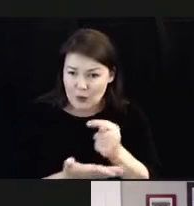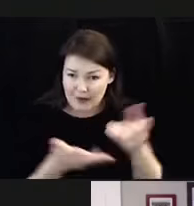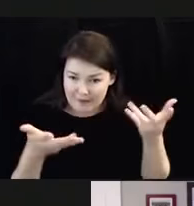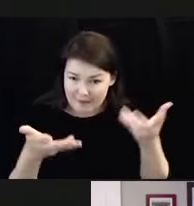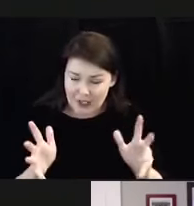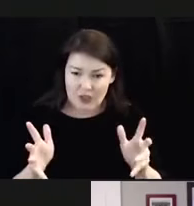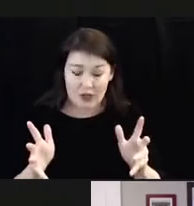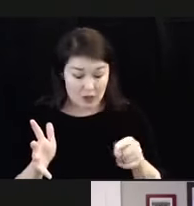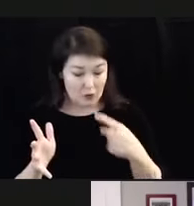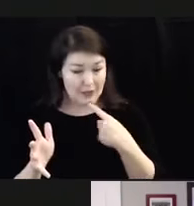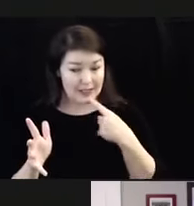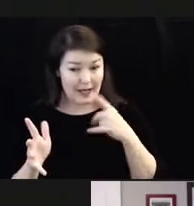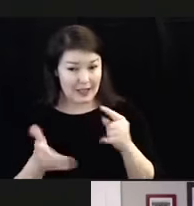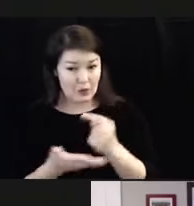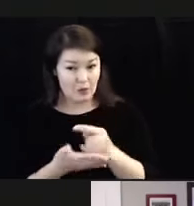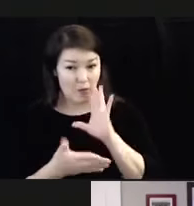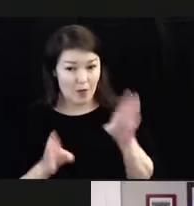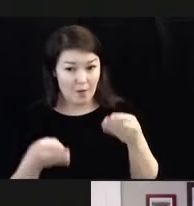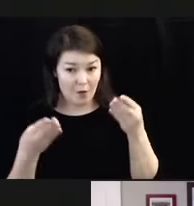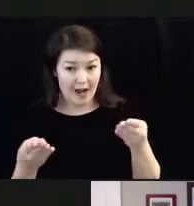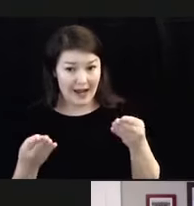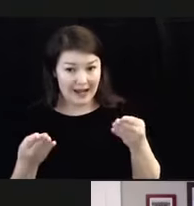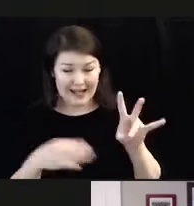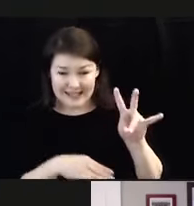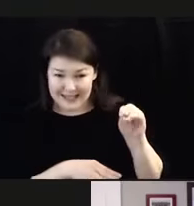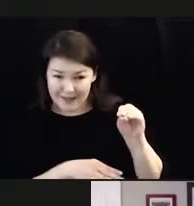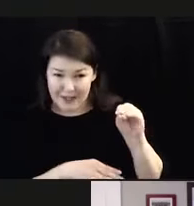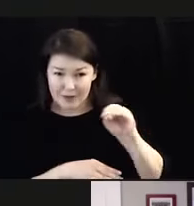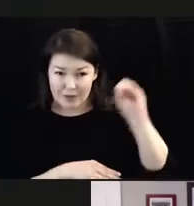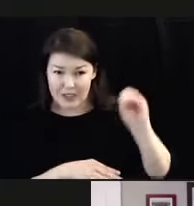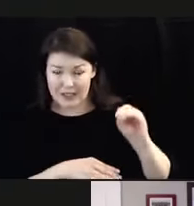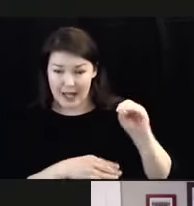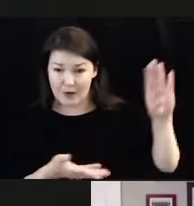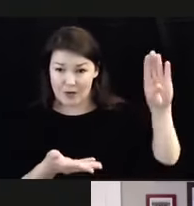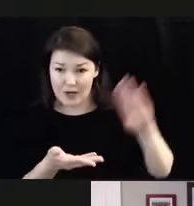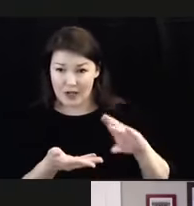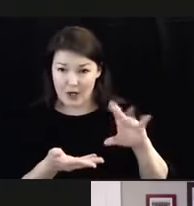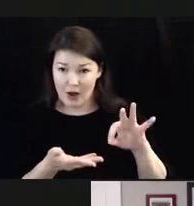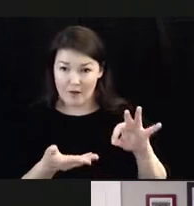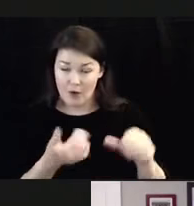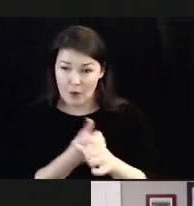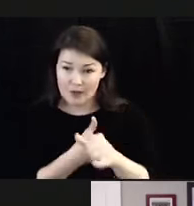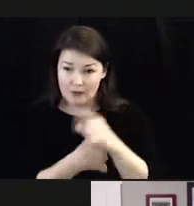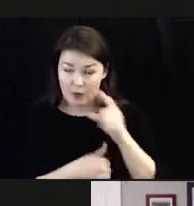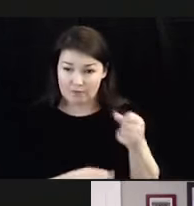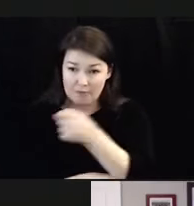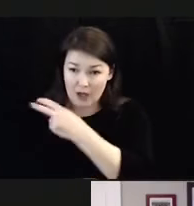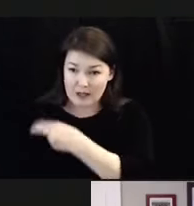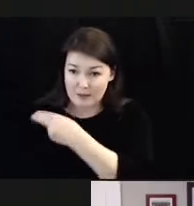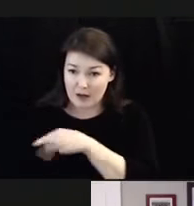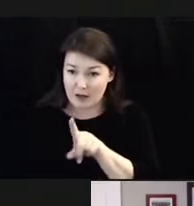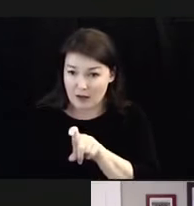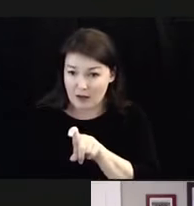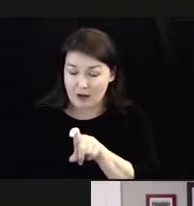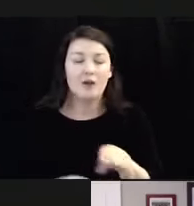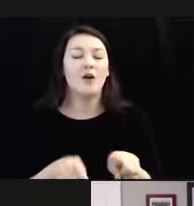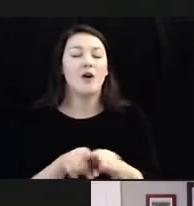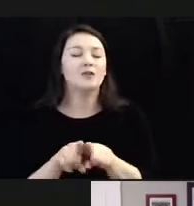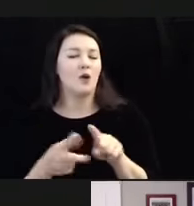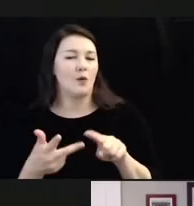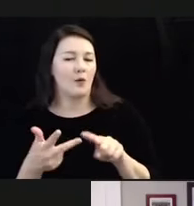this treatment provides a 70% reduction in risk of hospitalization? One more clarification